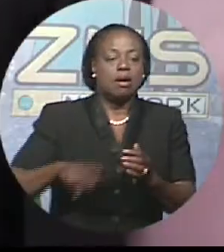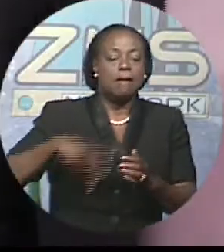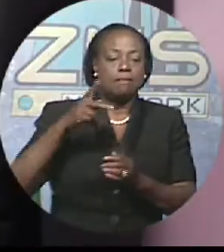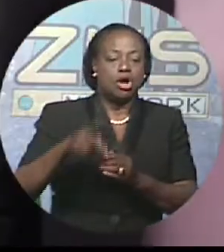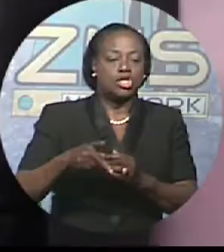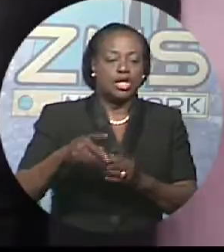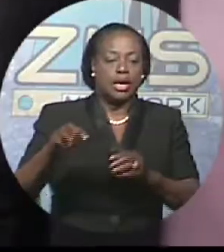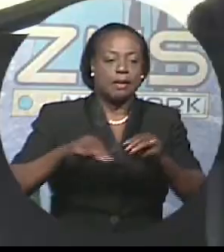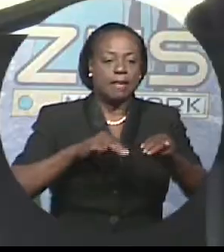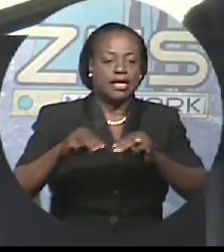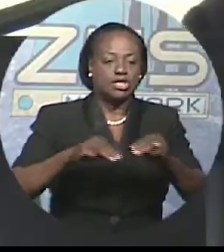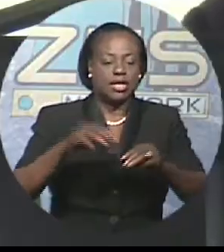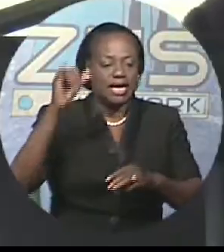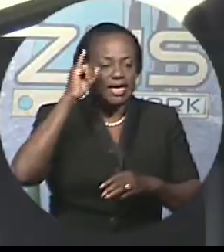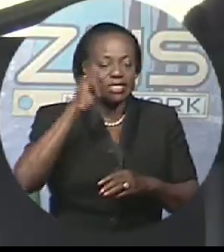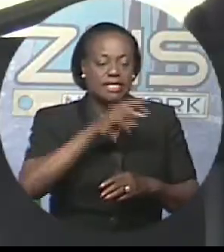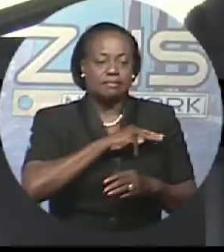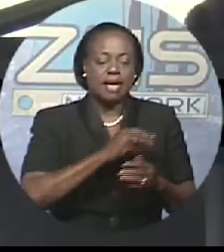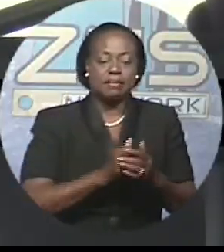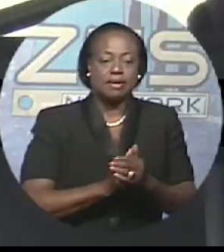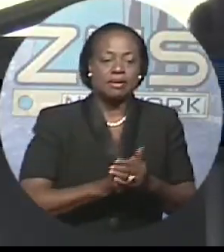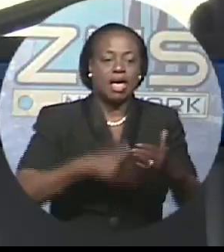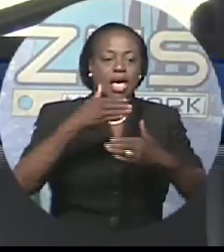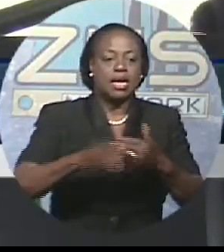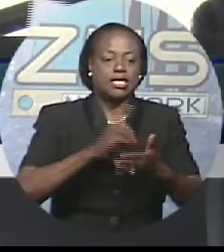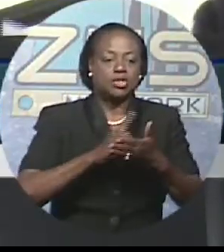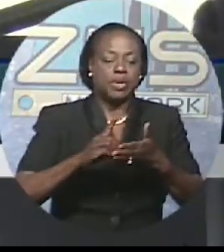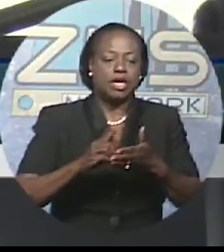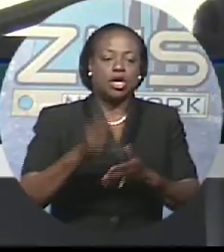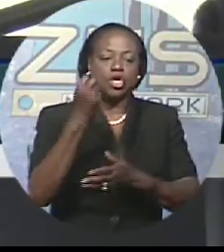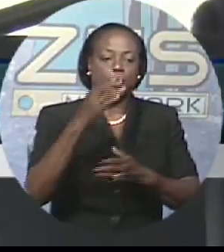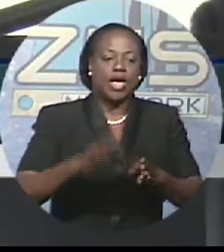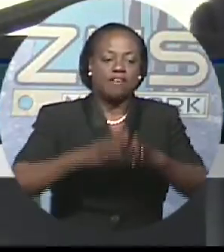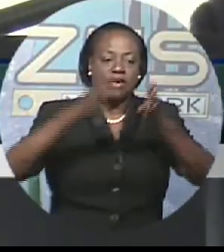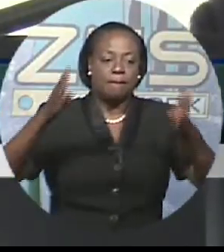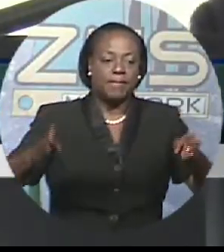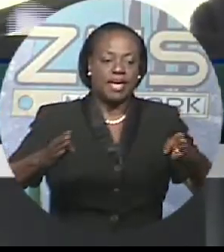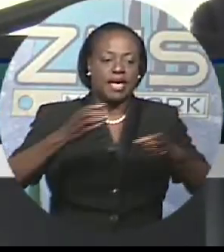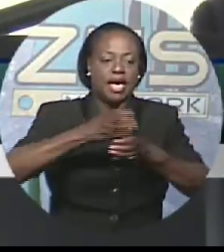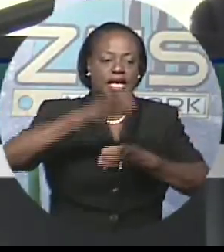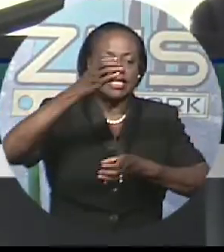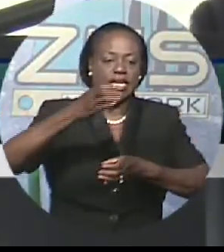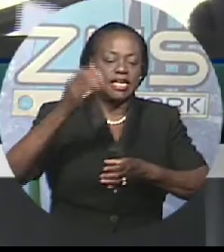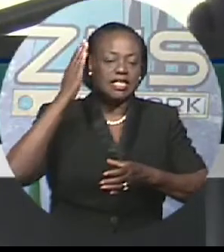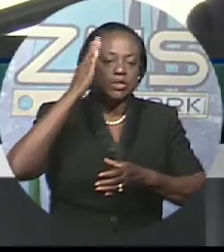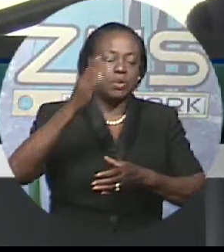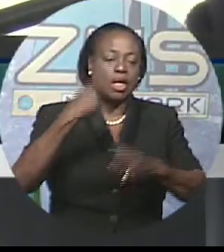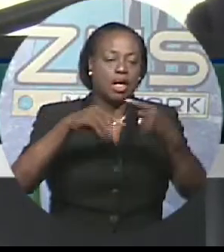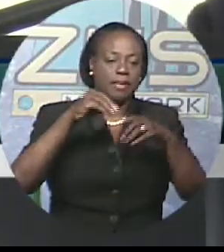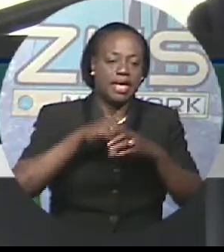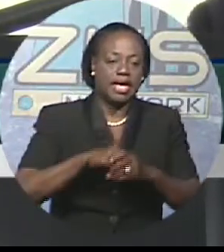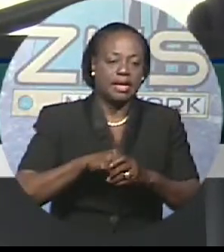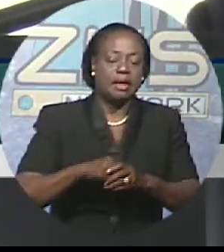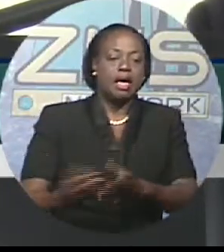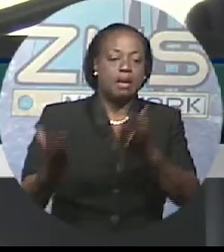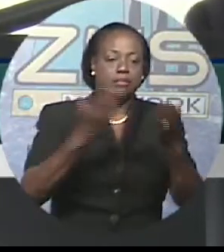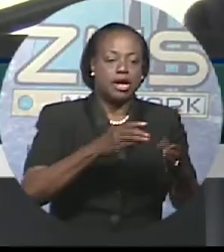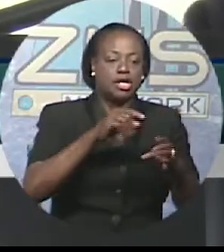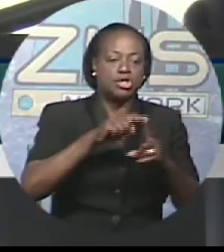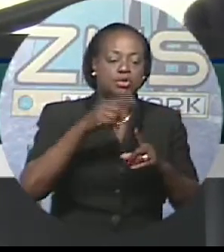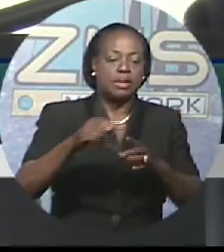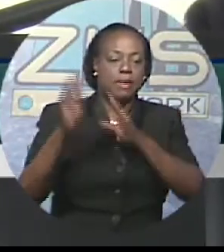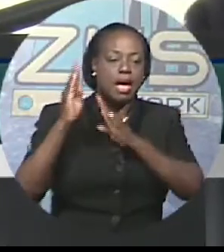improving services. The upgrade is also being done in accordance with International Civil Aviation Organization, or ICAO, standards.